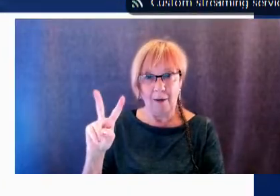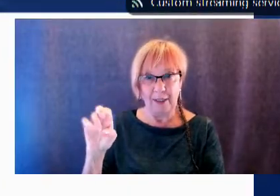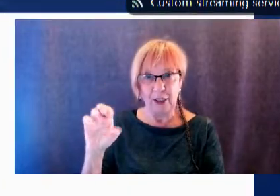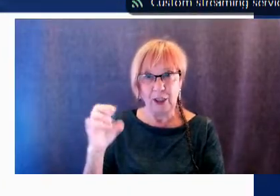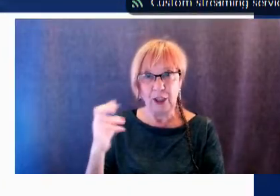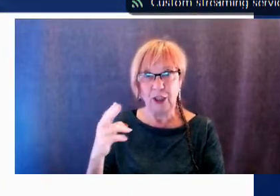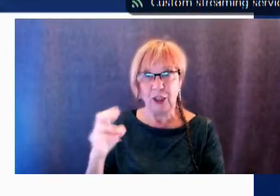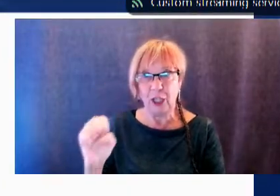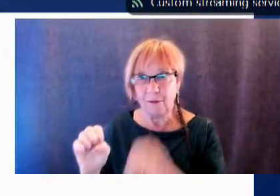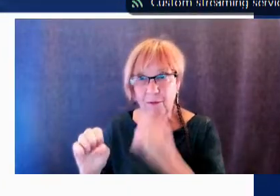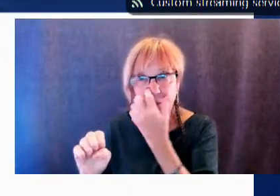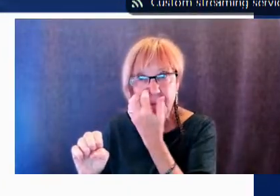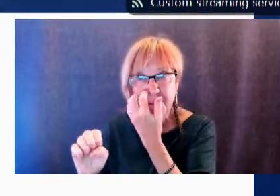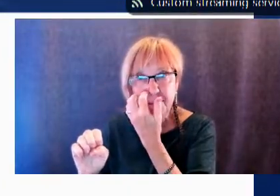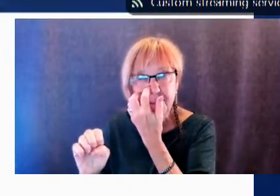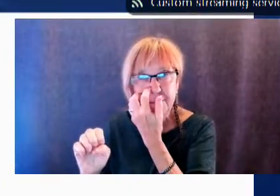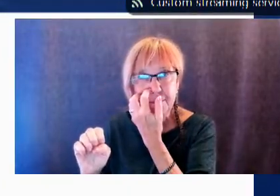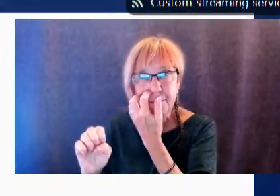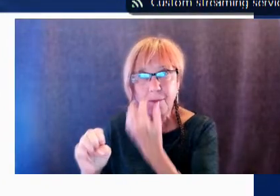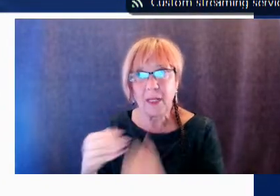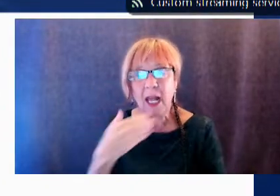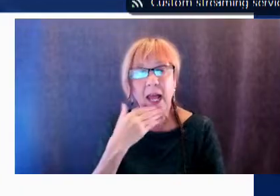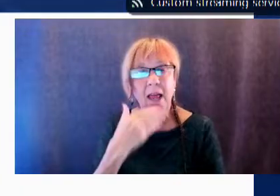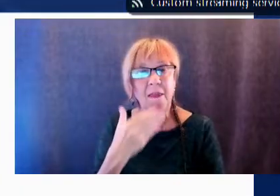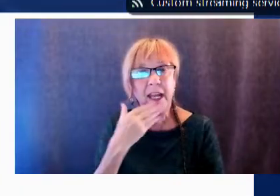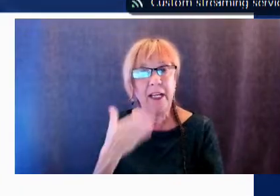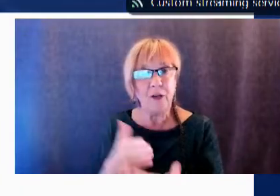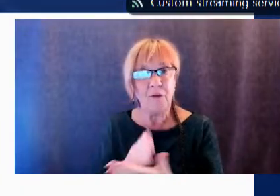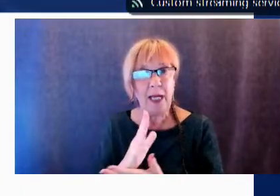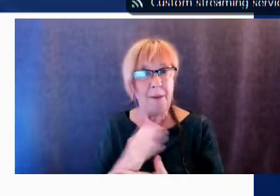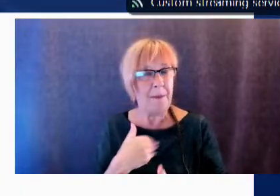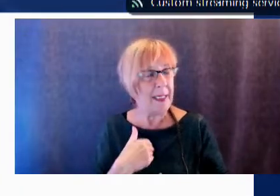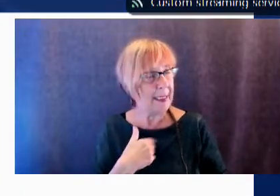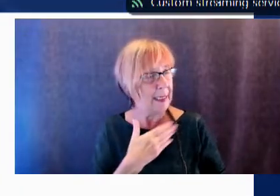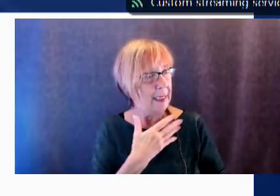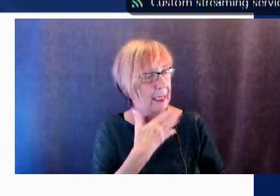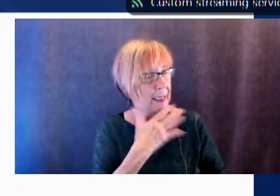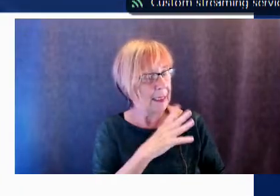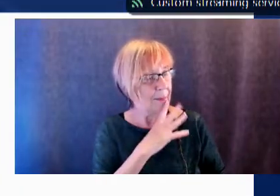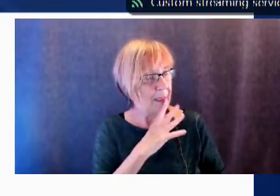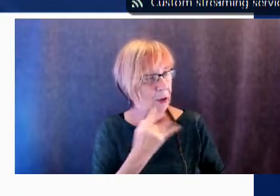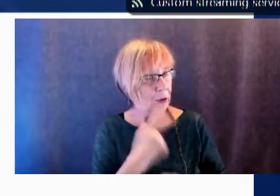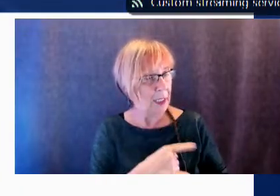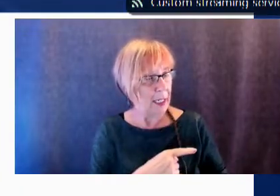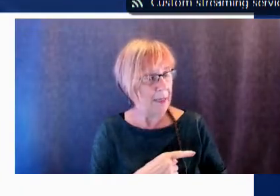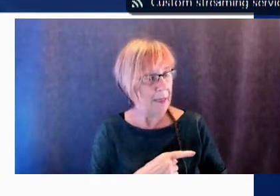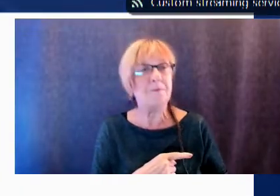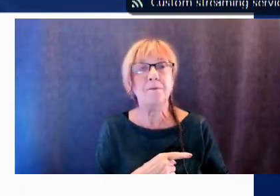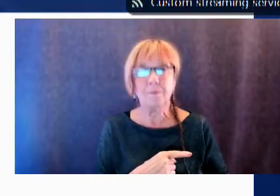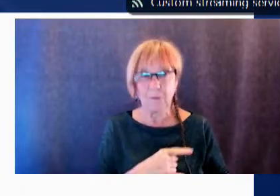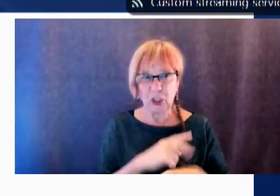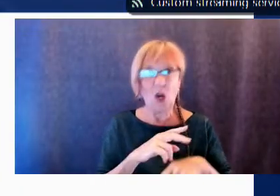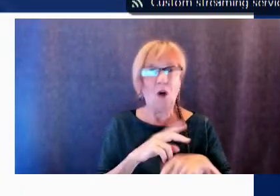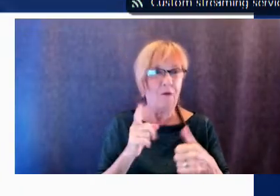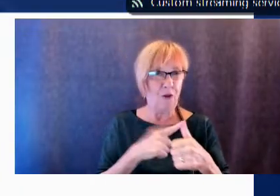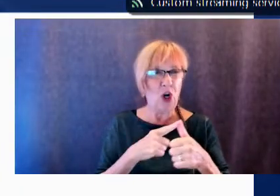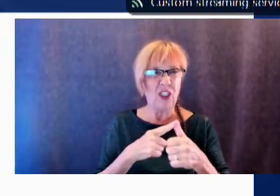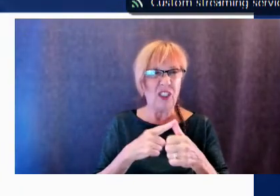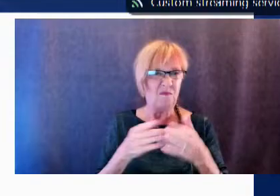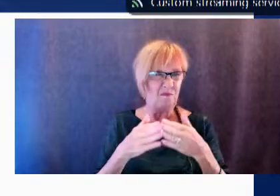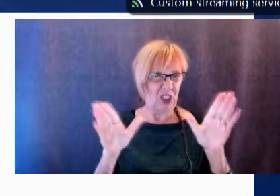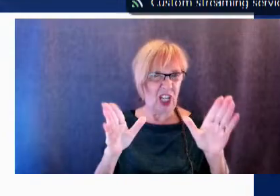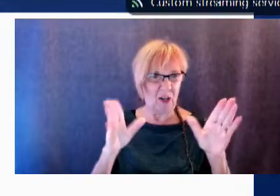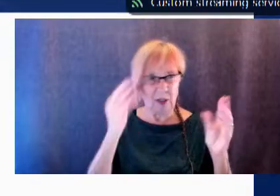Good afternoon, everyone, and thank you, Supervisor, for allowing me to speak today. As normal, I will give general updates and then I'll hit a few